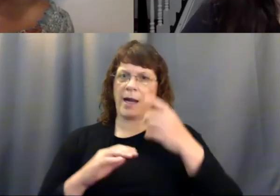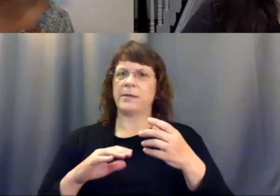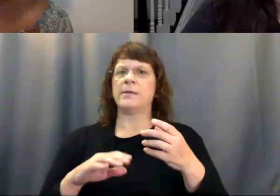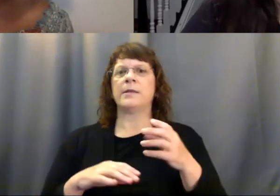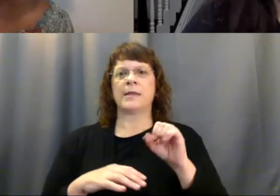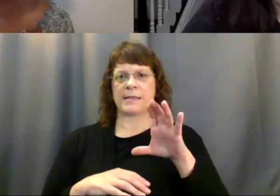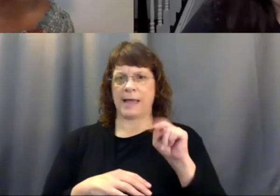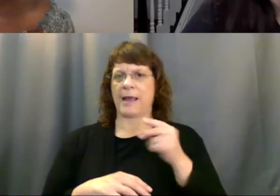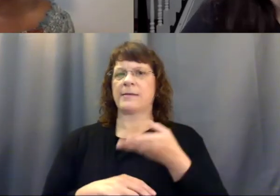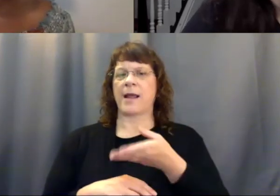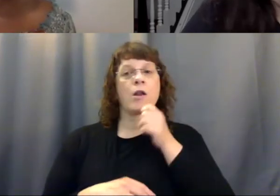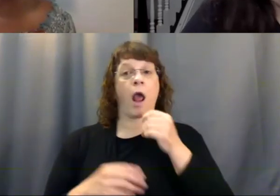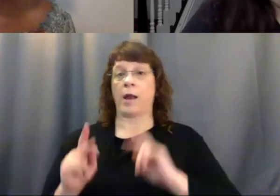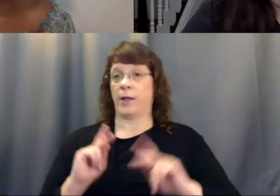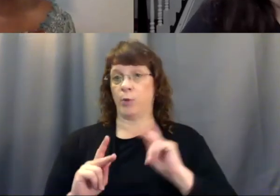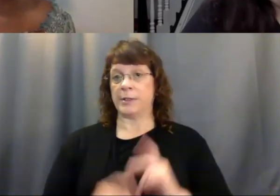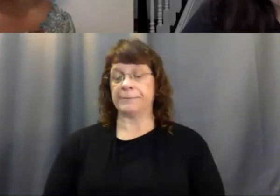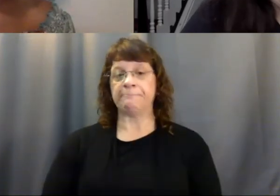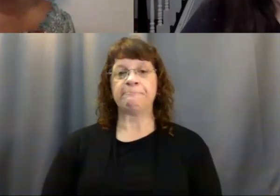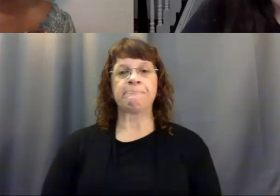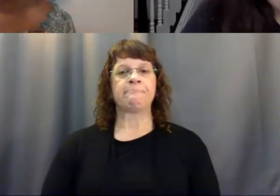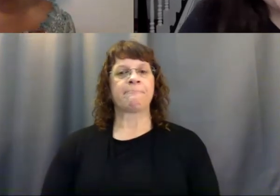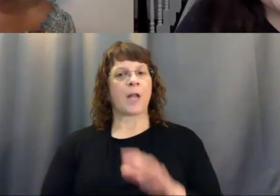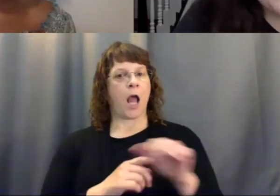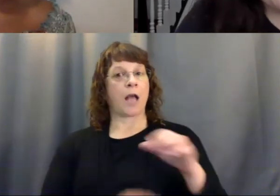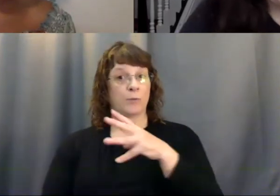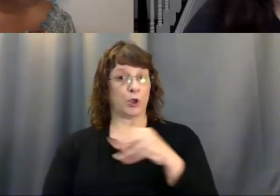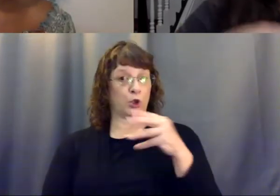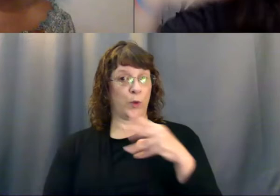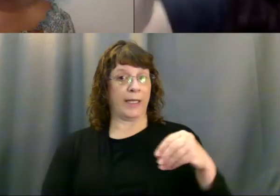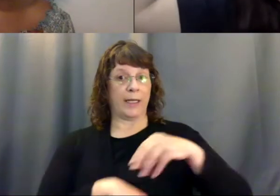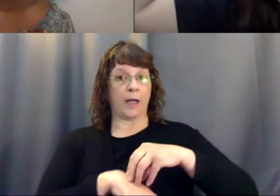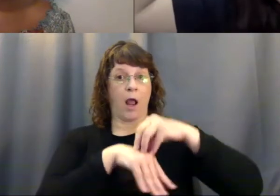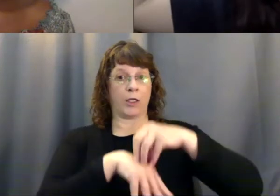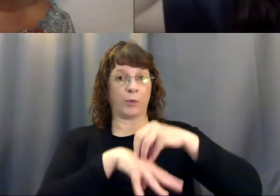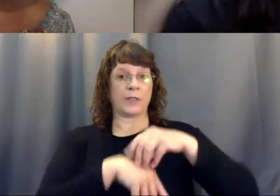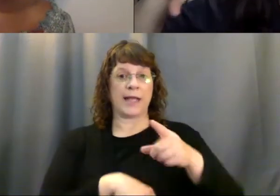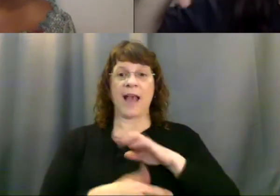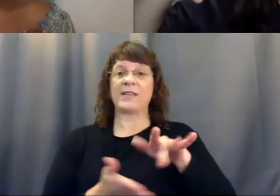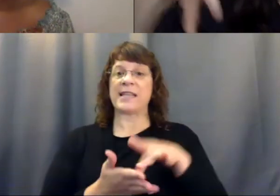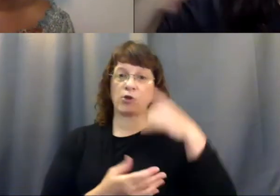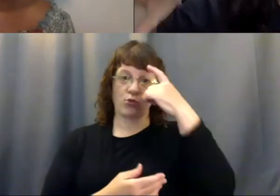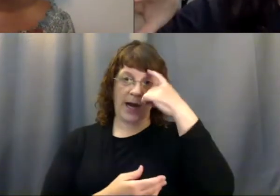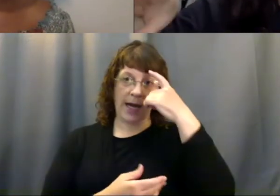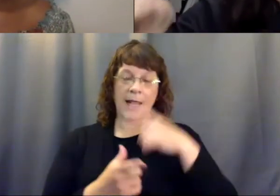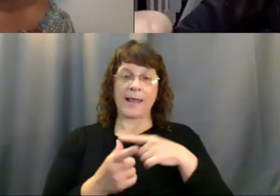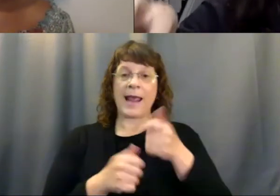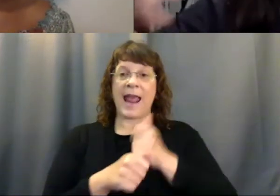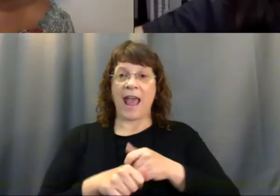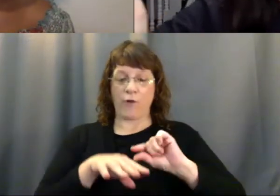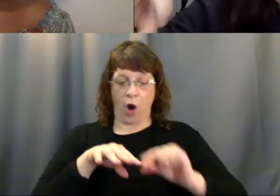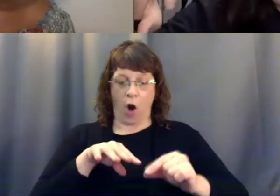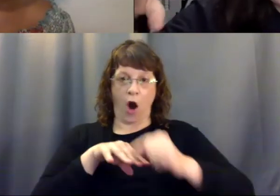humans as well. Awesome. Squid and octopus have a central brain, and then have a bunch, every arm has